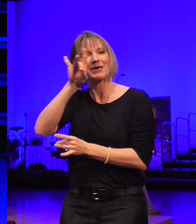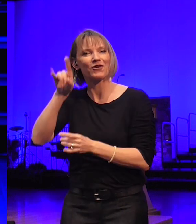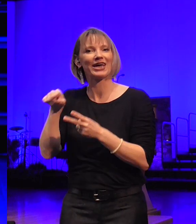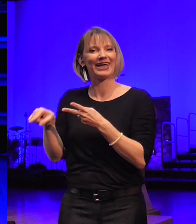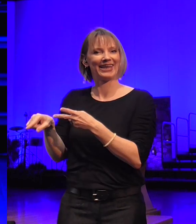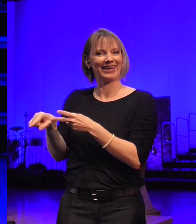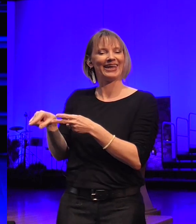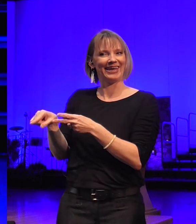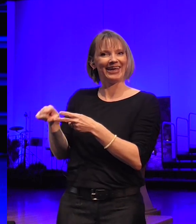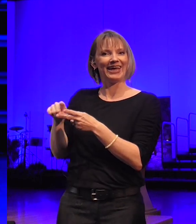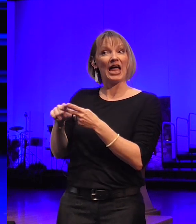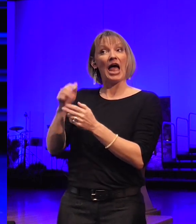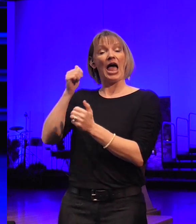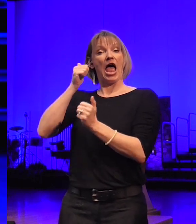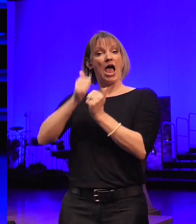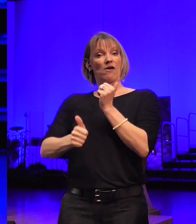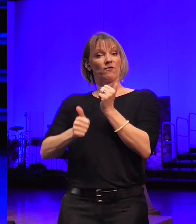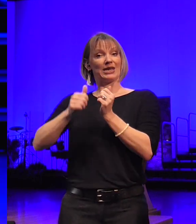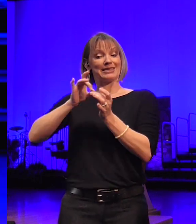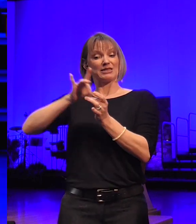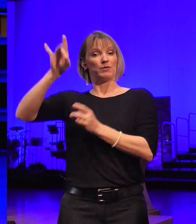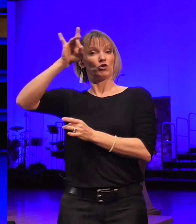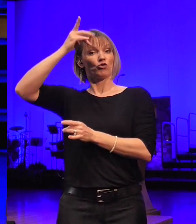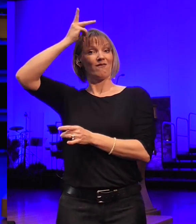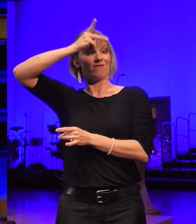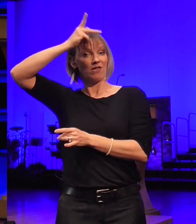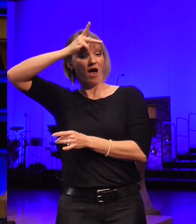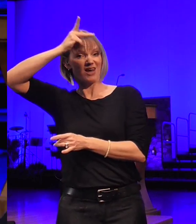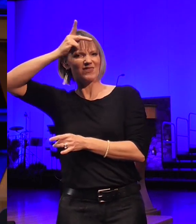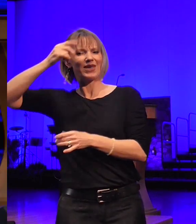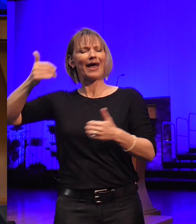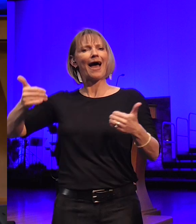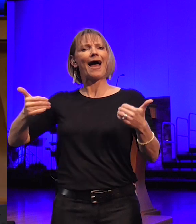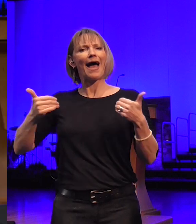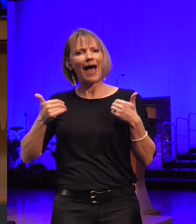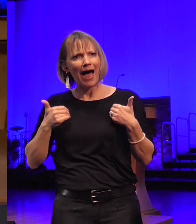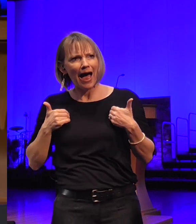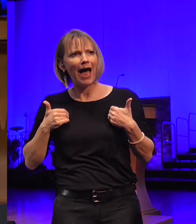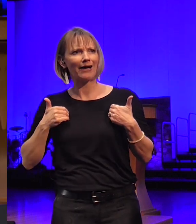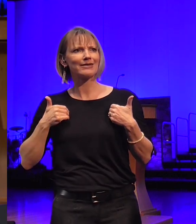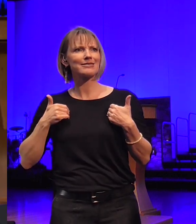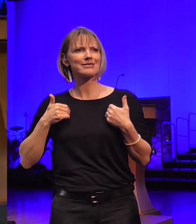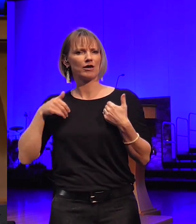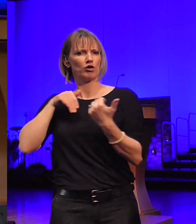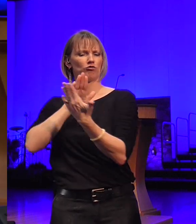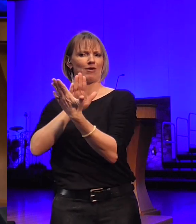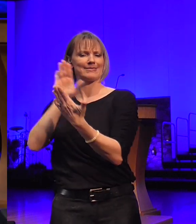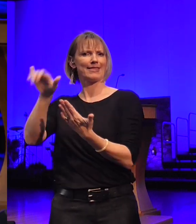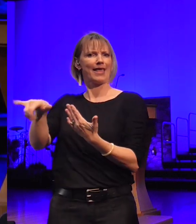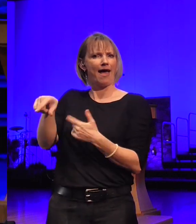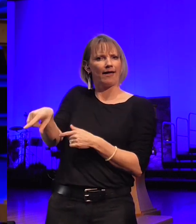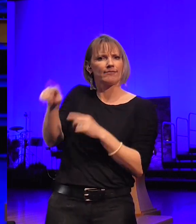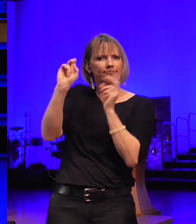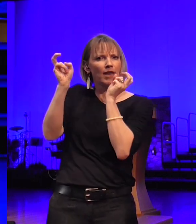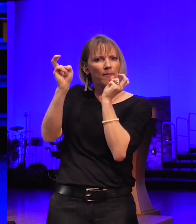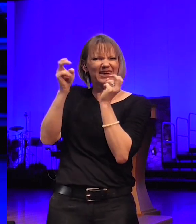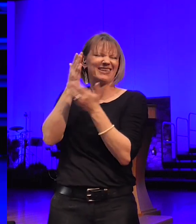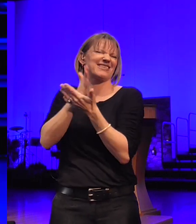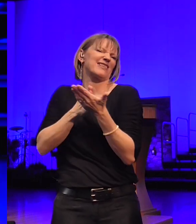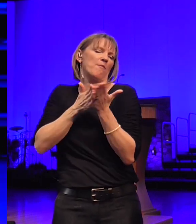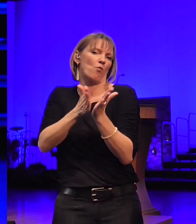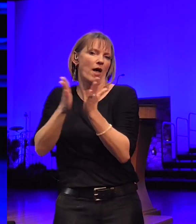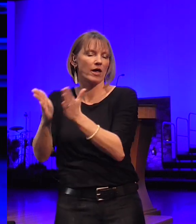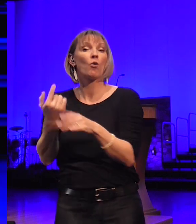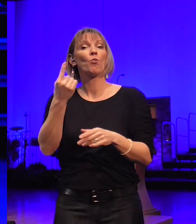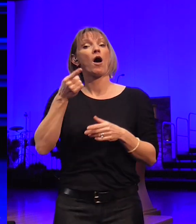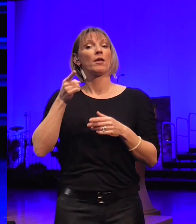And every spiritual philosophy has spoken to it in some way. One way